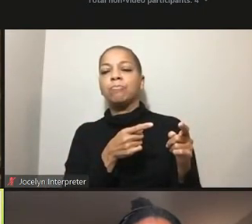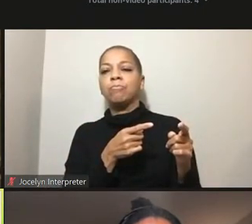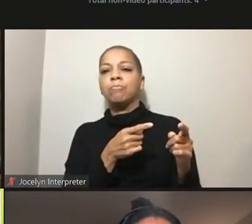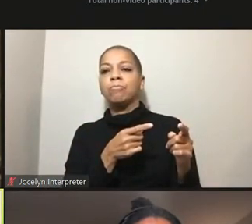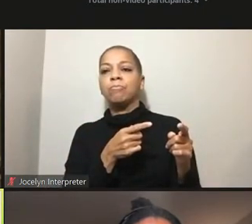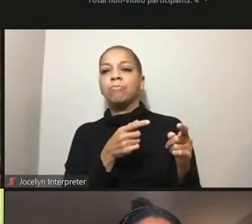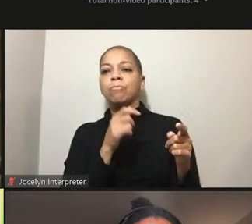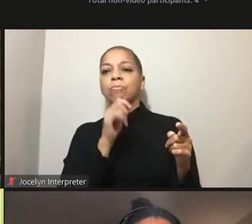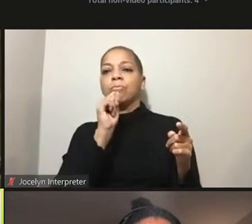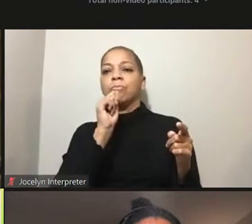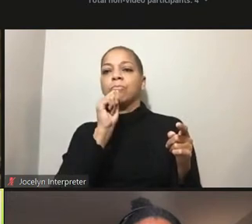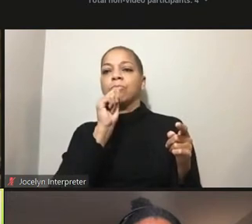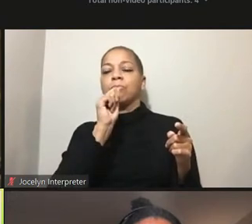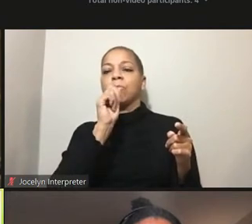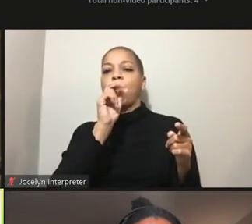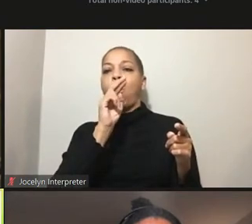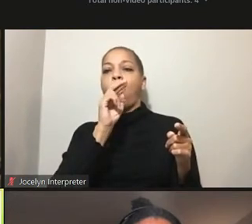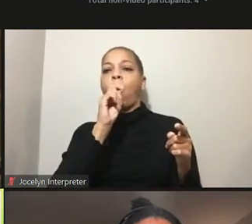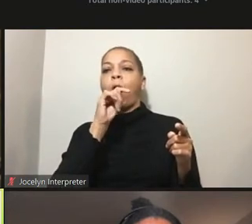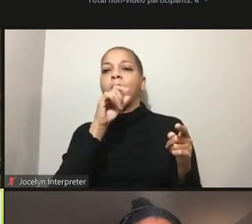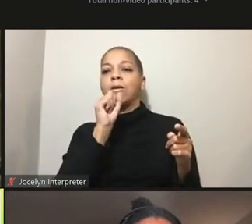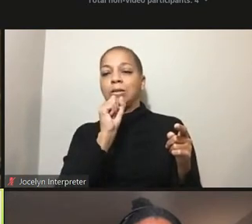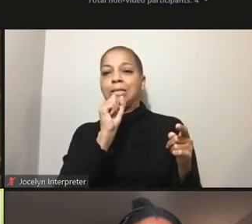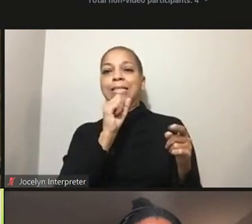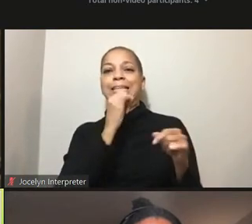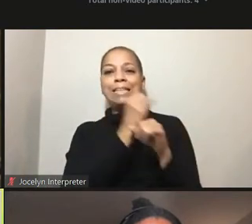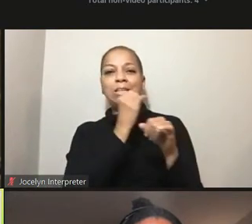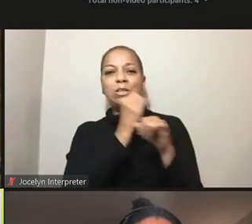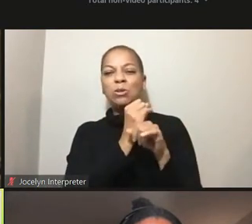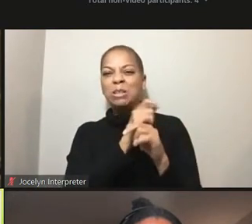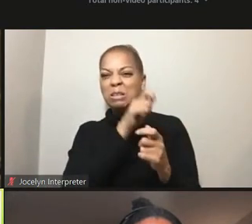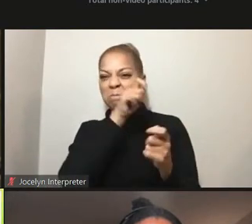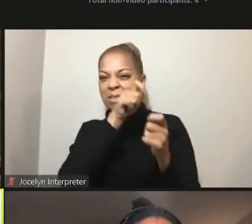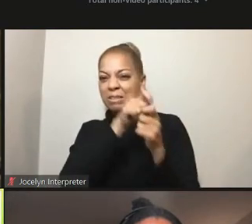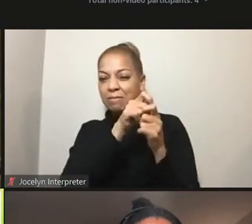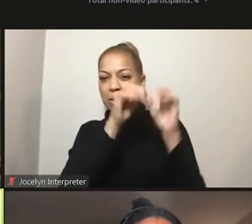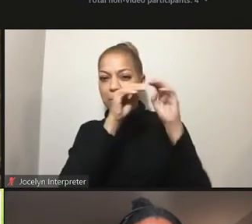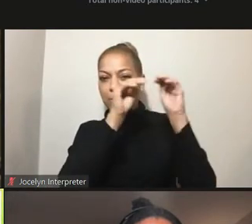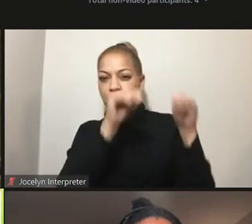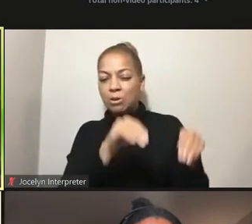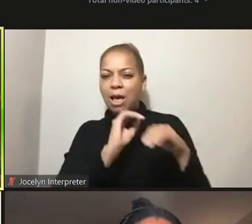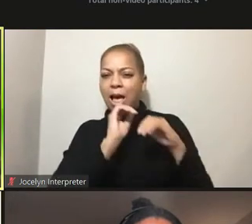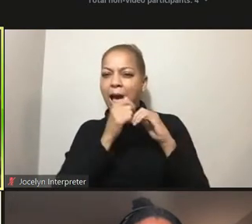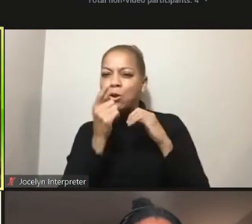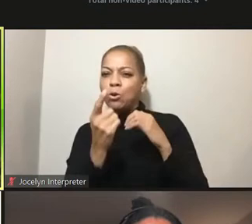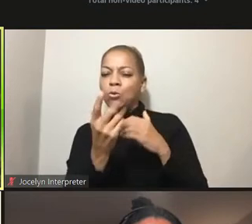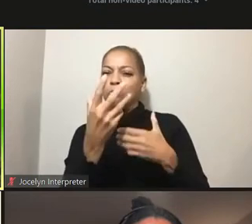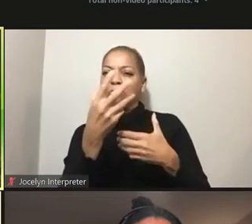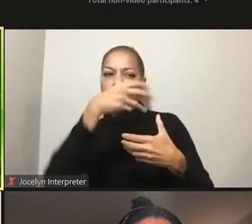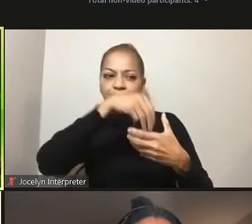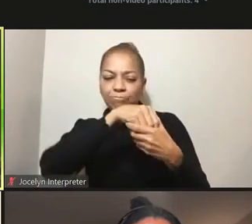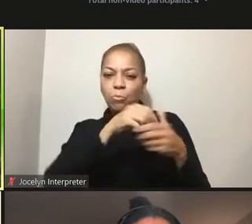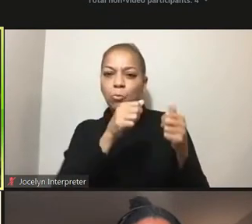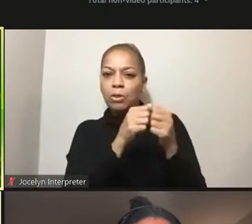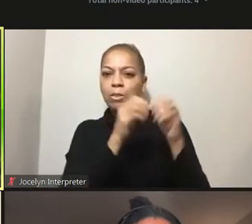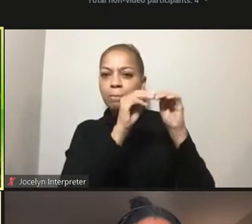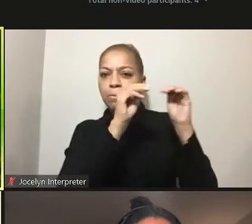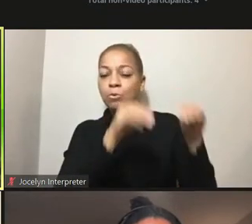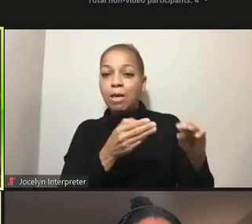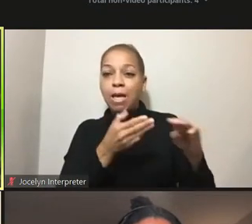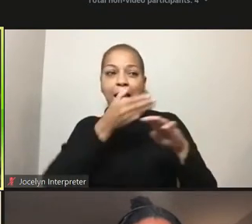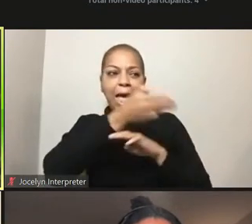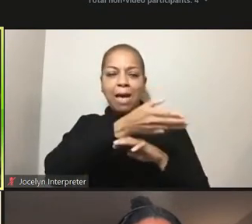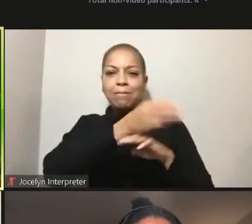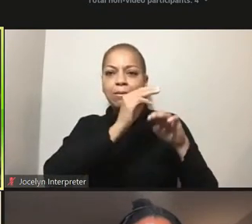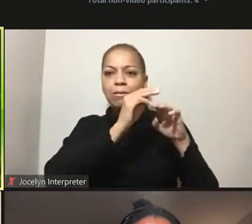arts institutions, specifically museums. That is, how do you engage with a museum after it